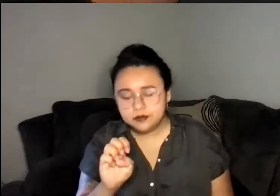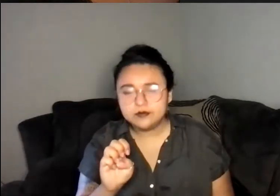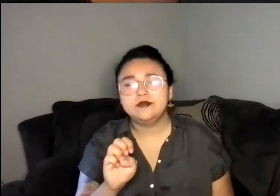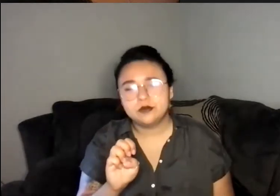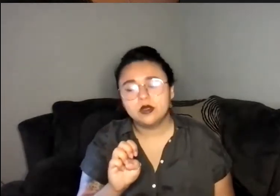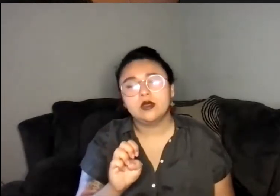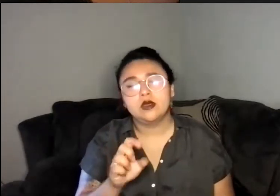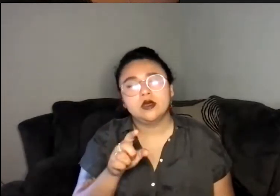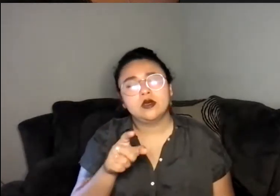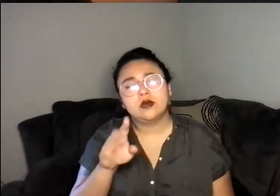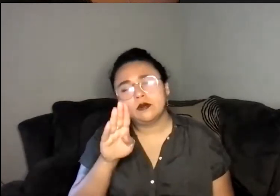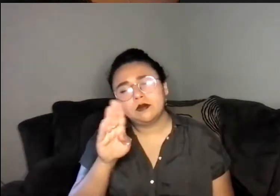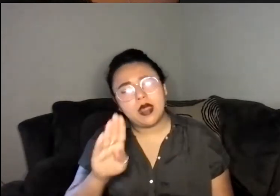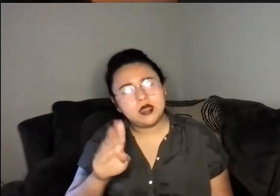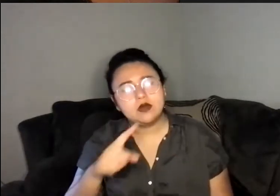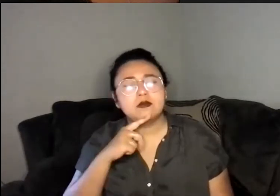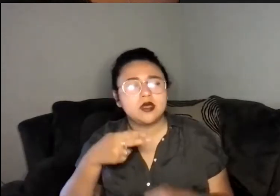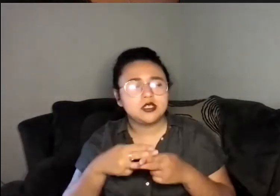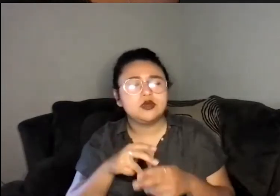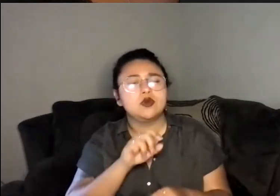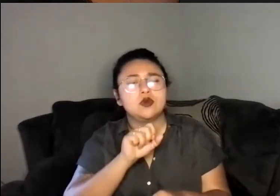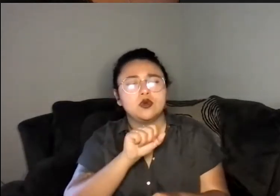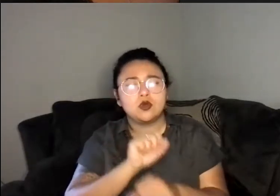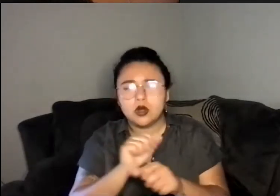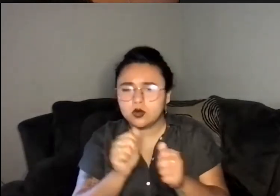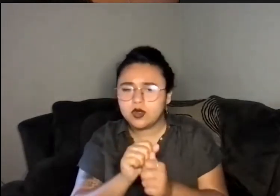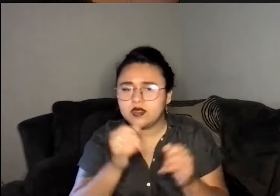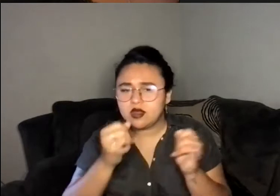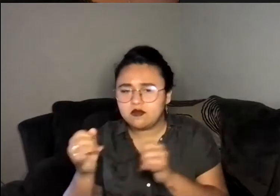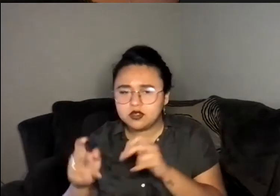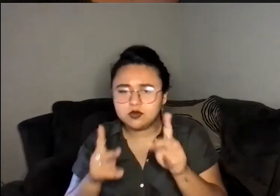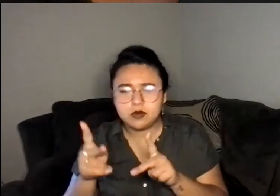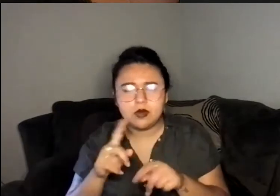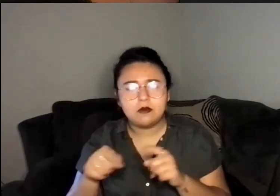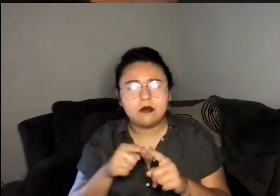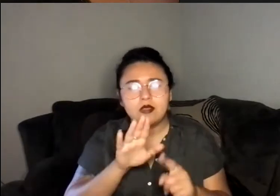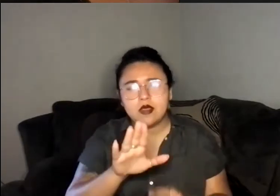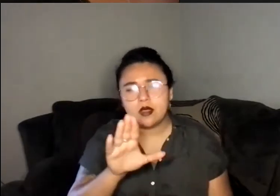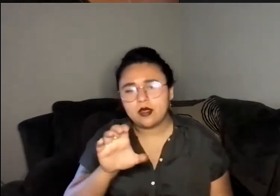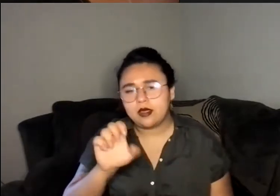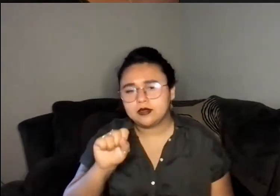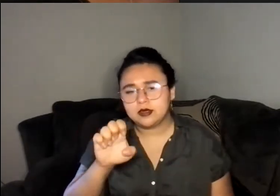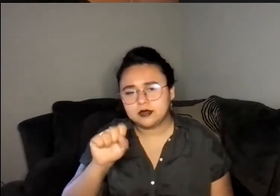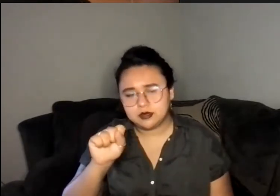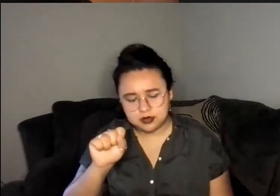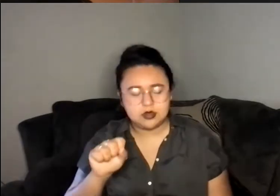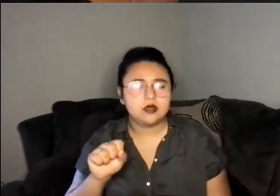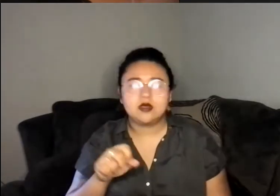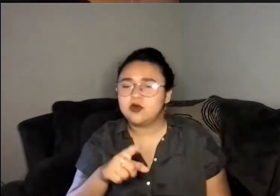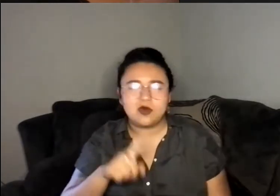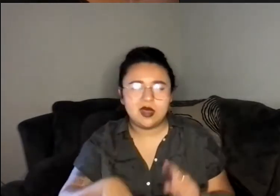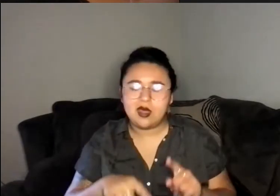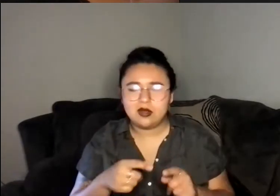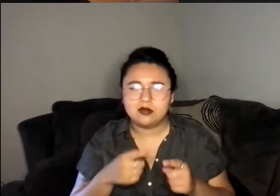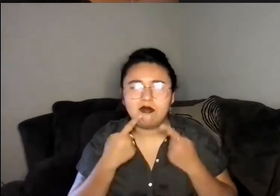work with individual folks who come to you with cases. I know you can't talk about the specifics of some people's individual cases for privacy reasons, but what are